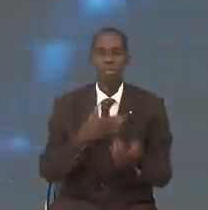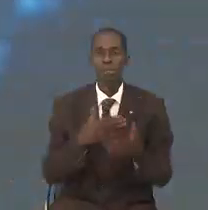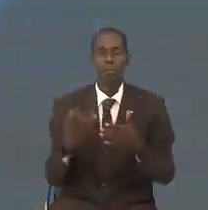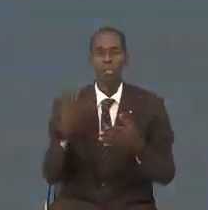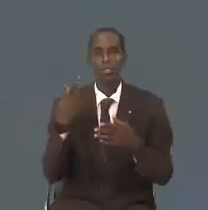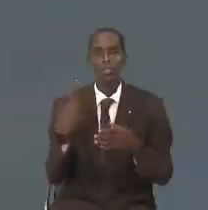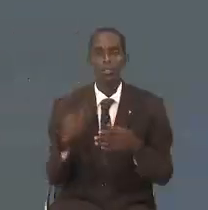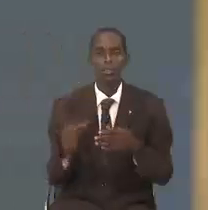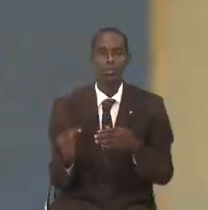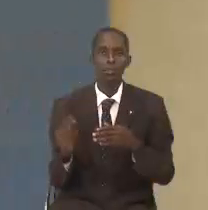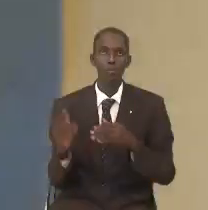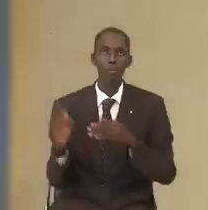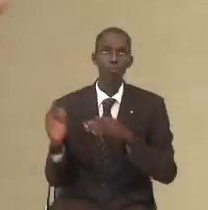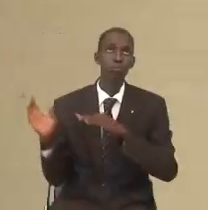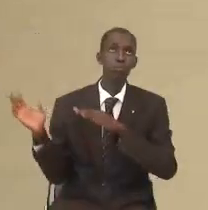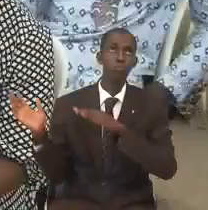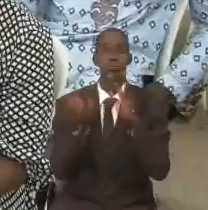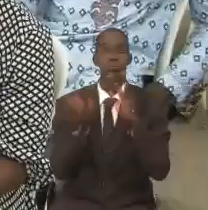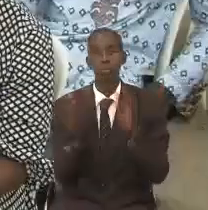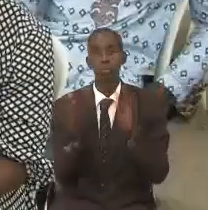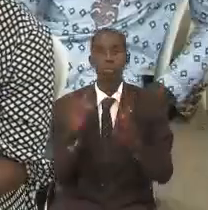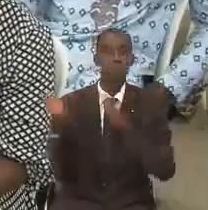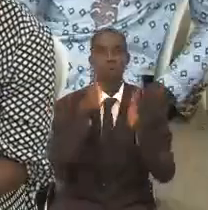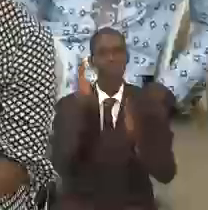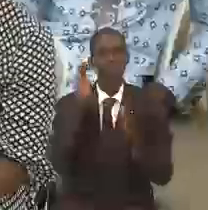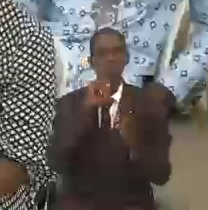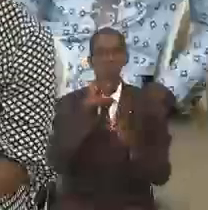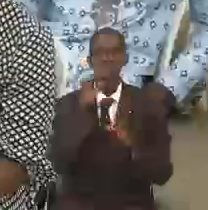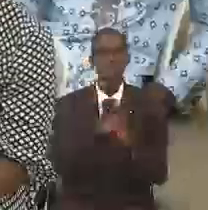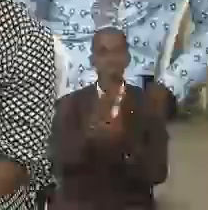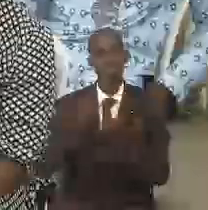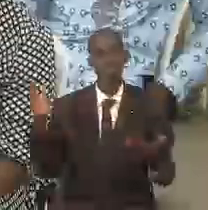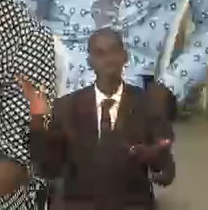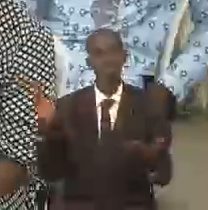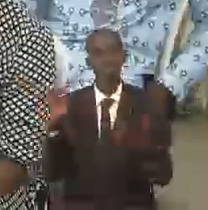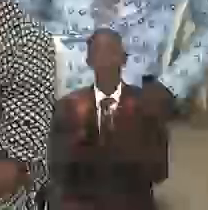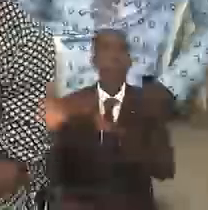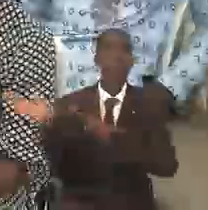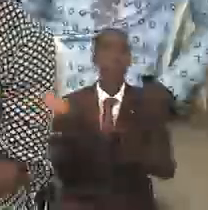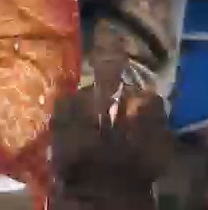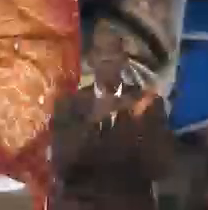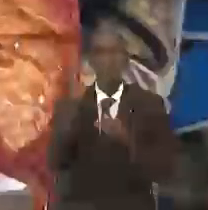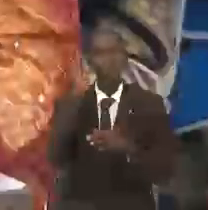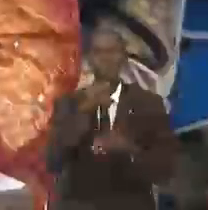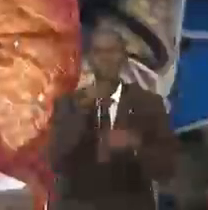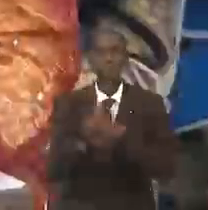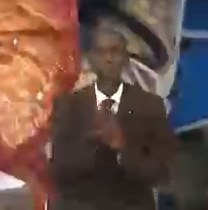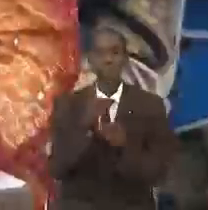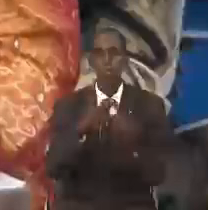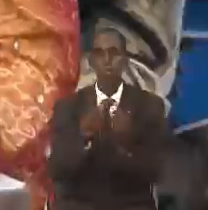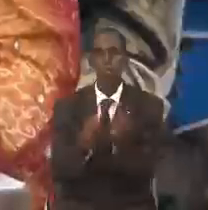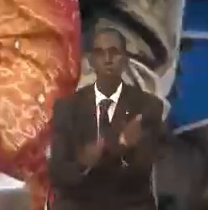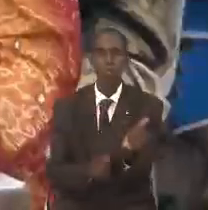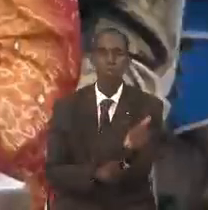that wind will not blow you up. That wind will not make you backslide.